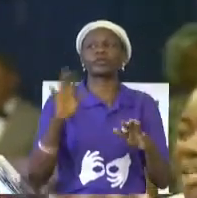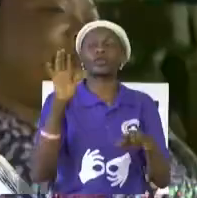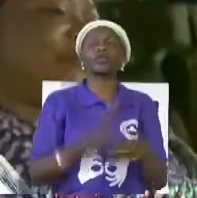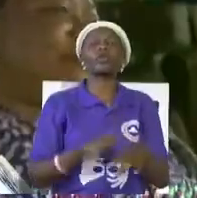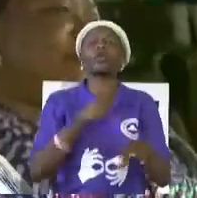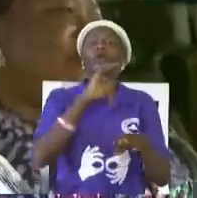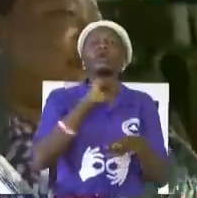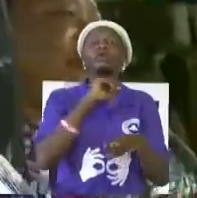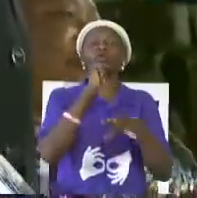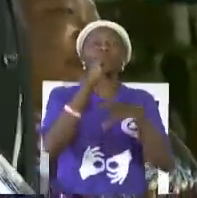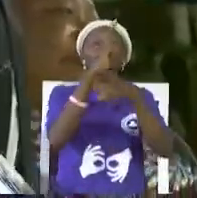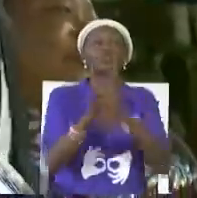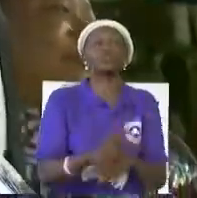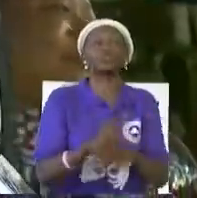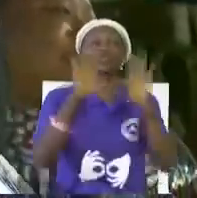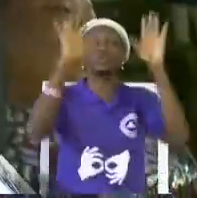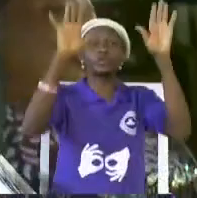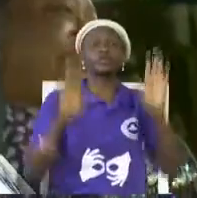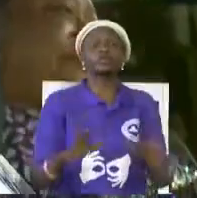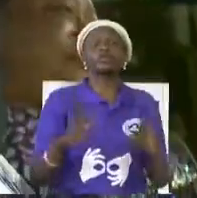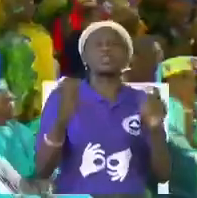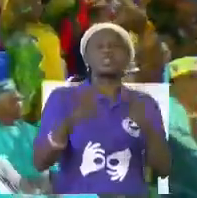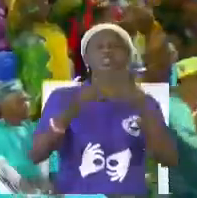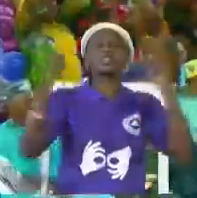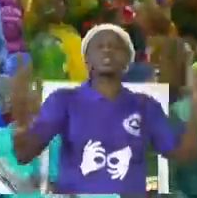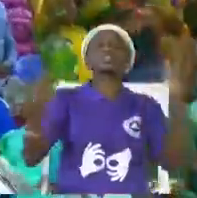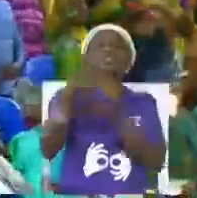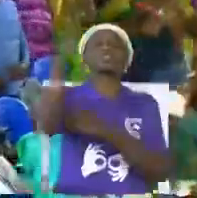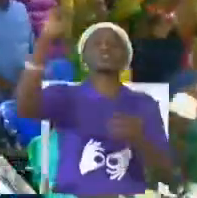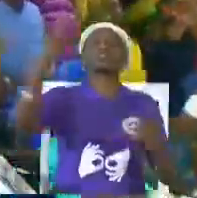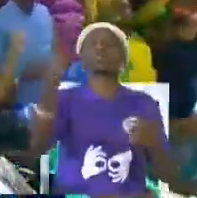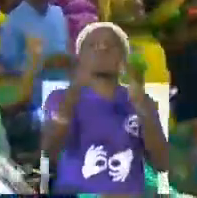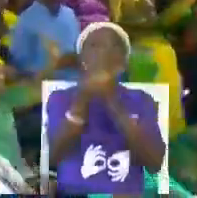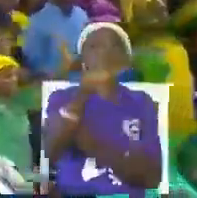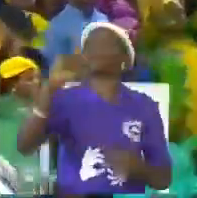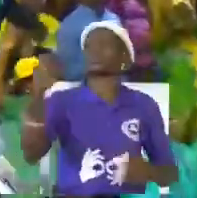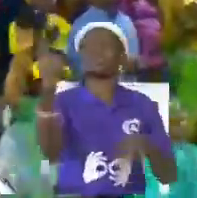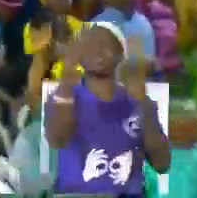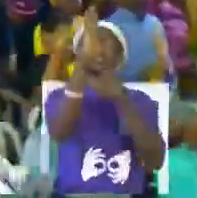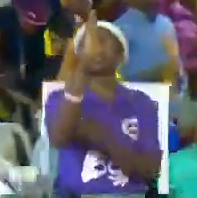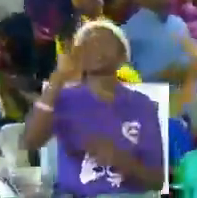unusual miracles, the one that only God, only God,